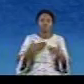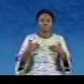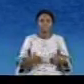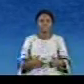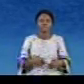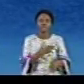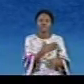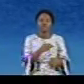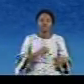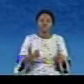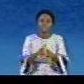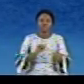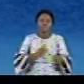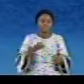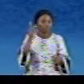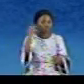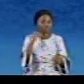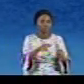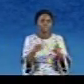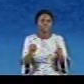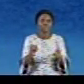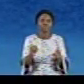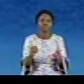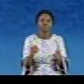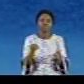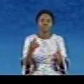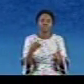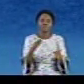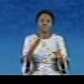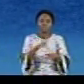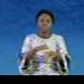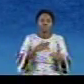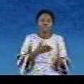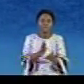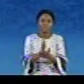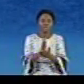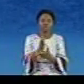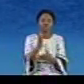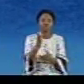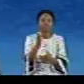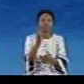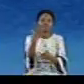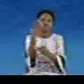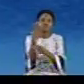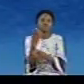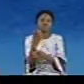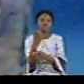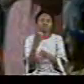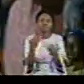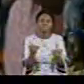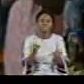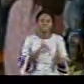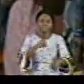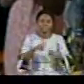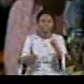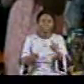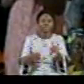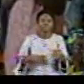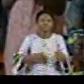feeling a sharp pain at my right hand side. So I could not feel the pain any longer. I've come to thank the Lord Almighty. And it's gone